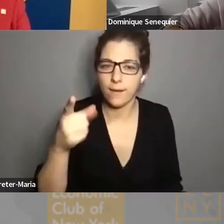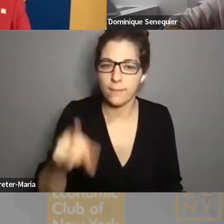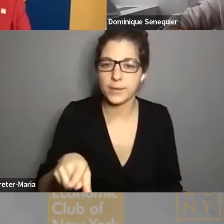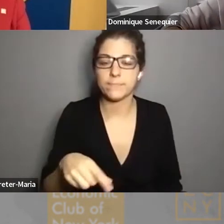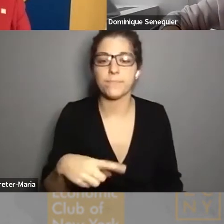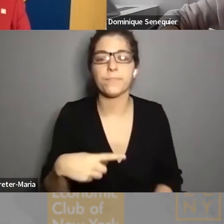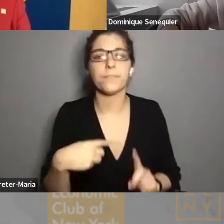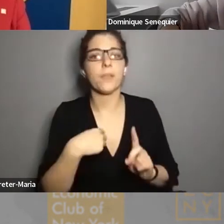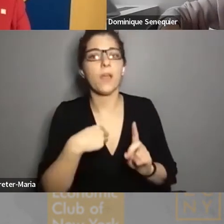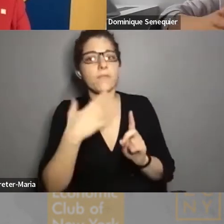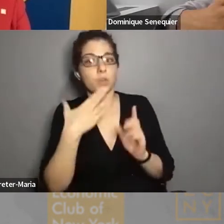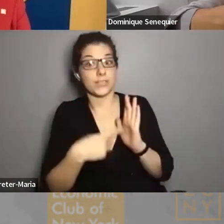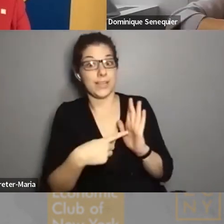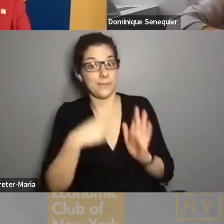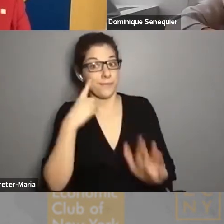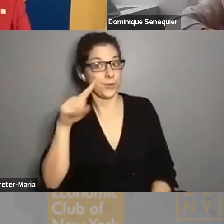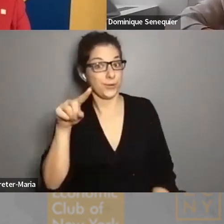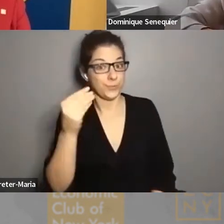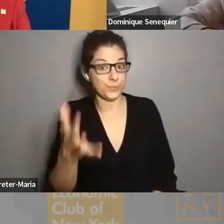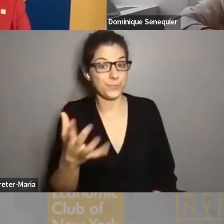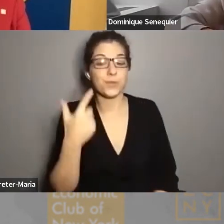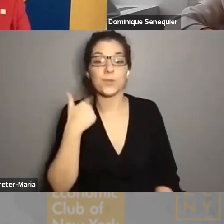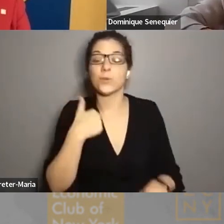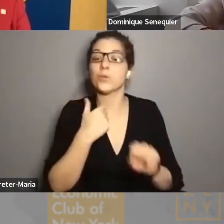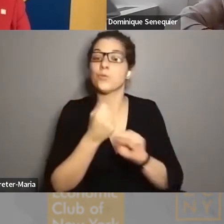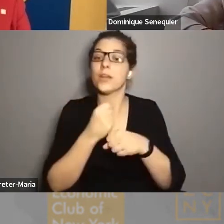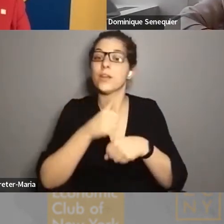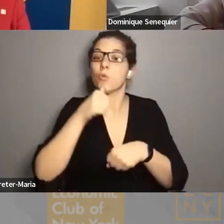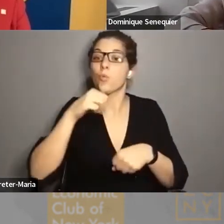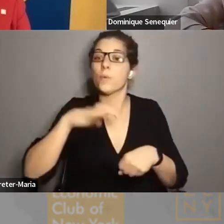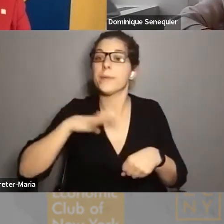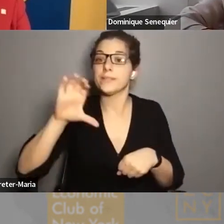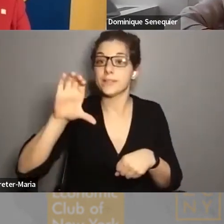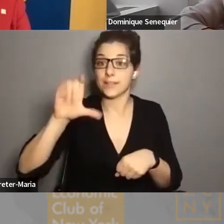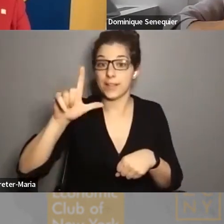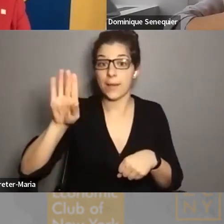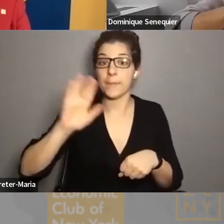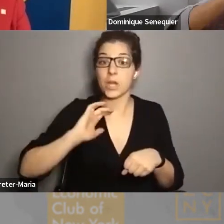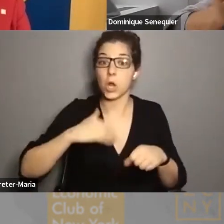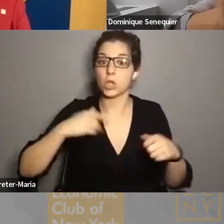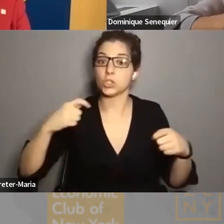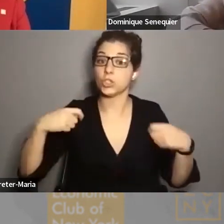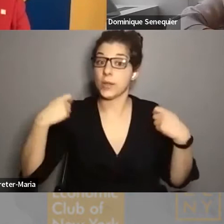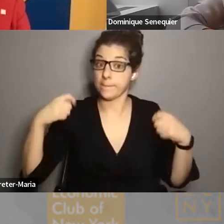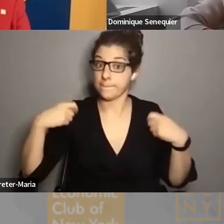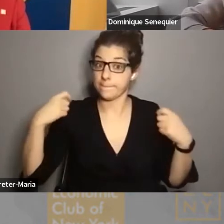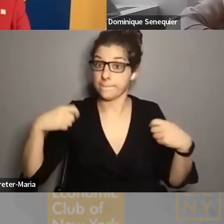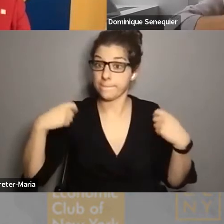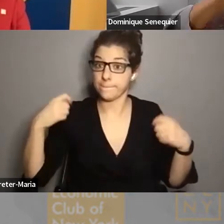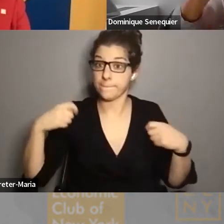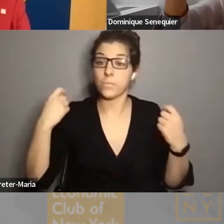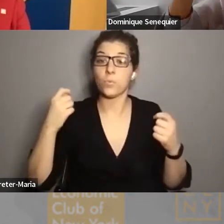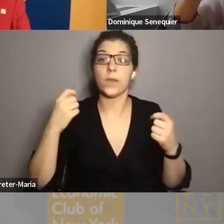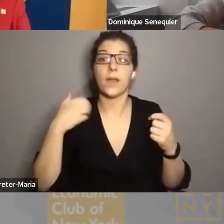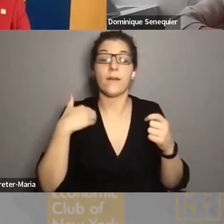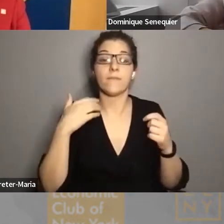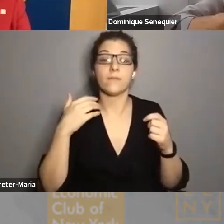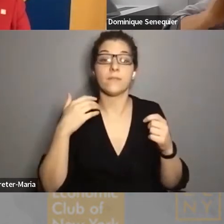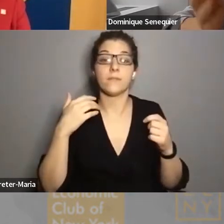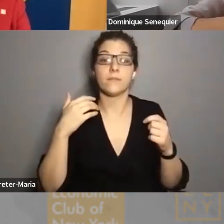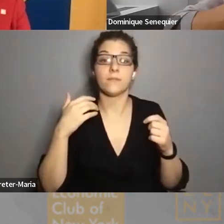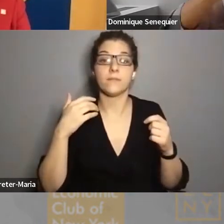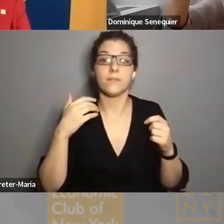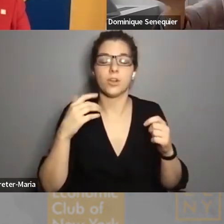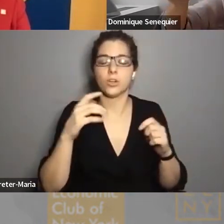I have a good example for you. We created a women's club at Ardian, and we organized session around countries. So